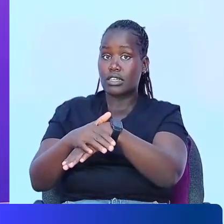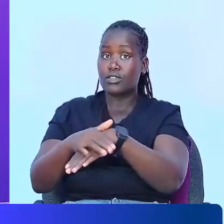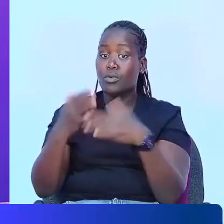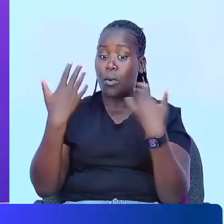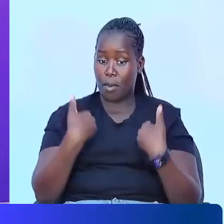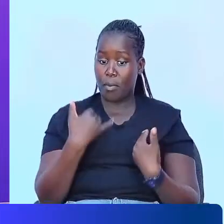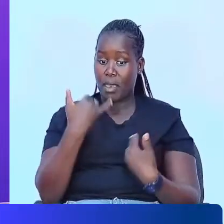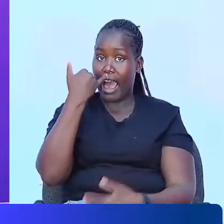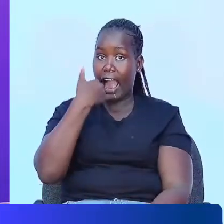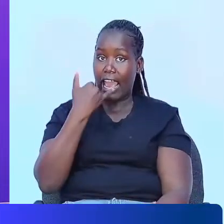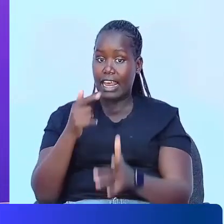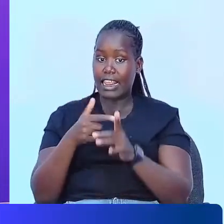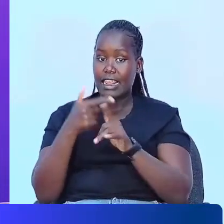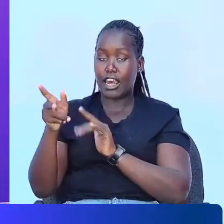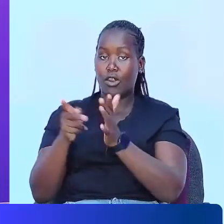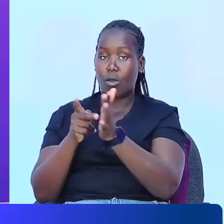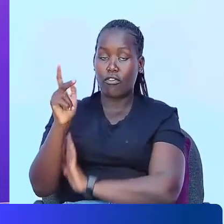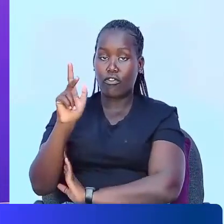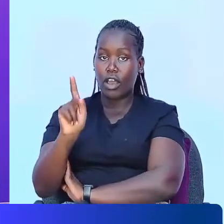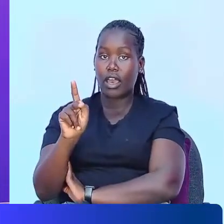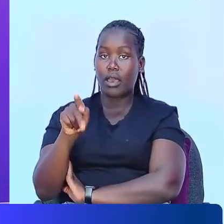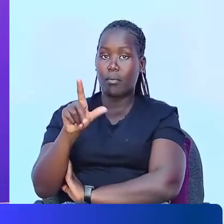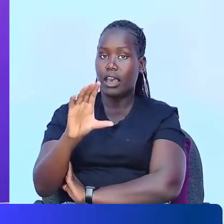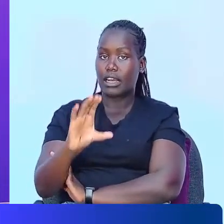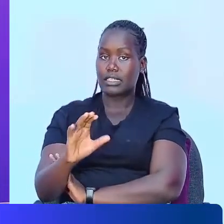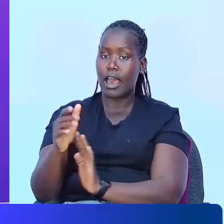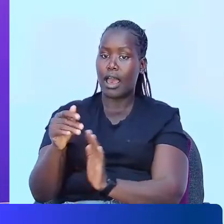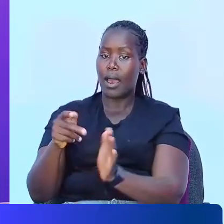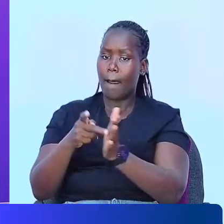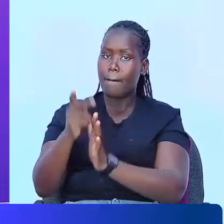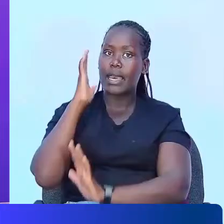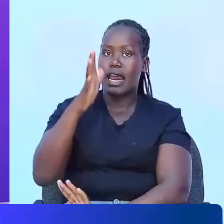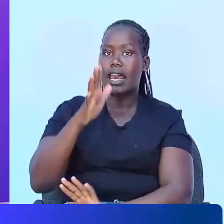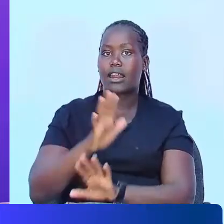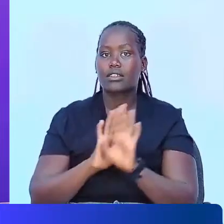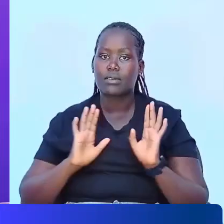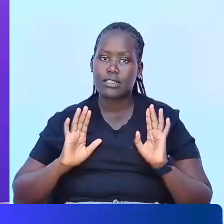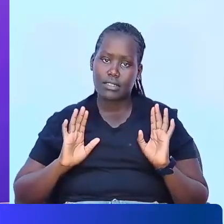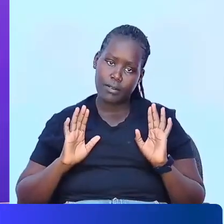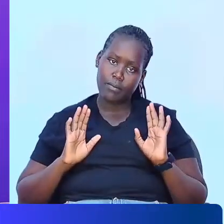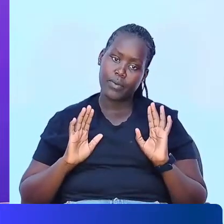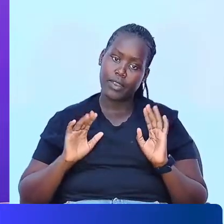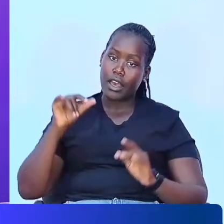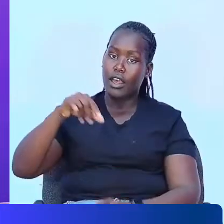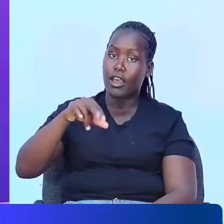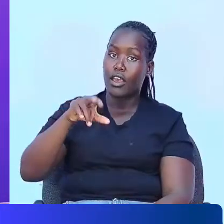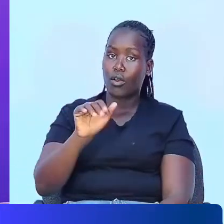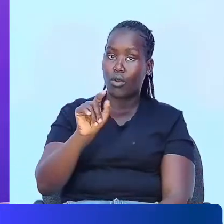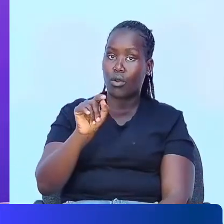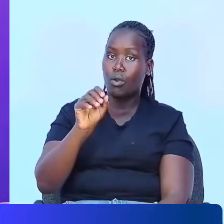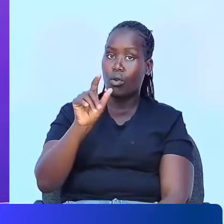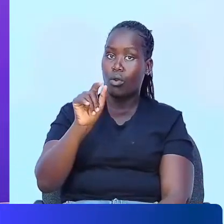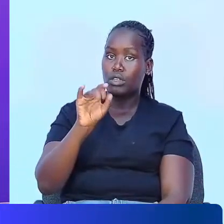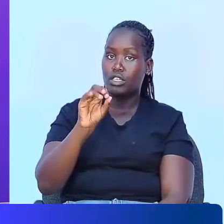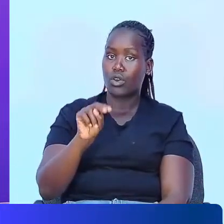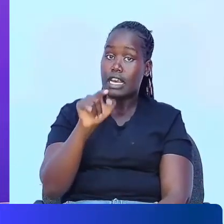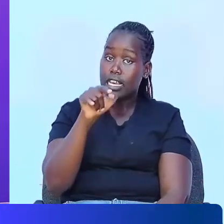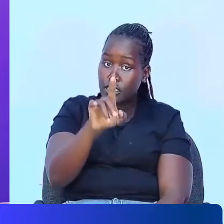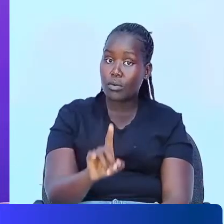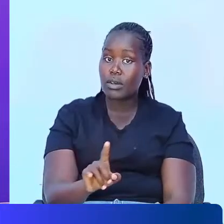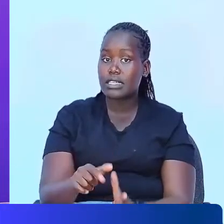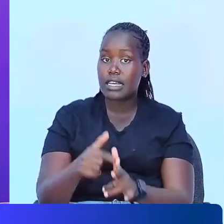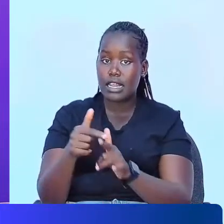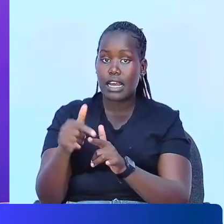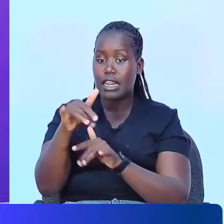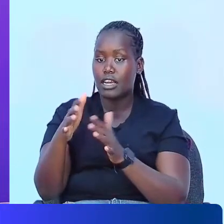to go and pay for you at Kenya Power. Just pay direct. The quotation is yours, pay to Kenya Power direct. And that way